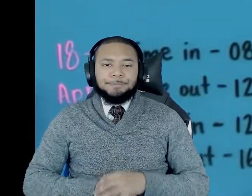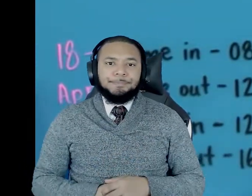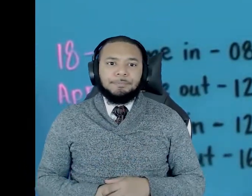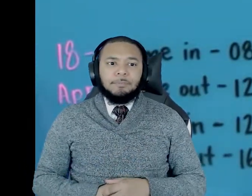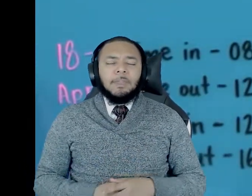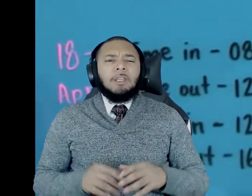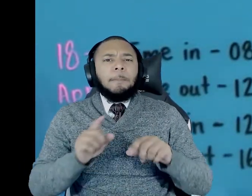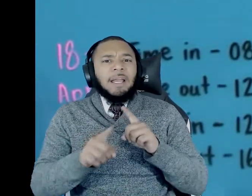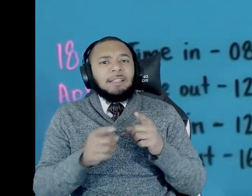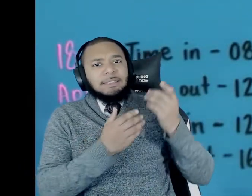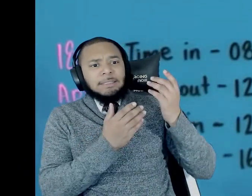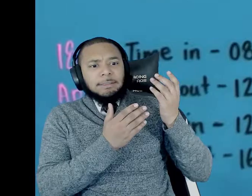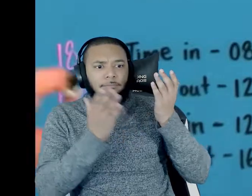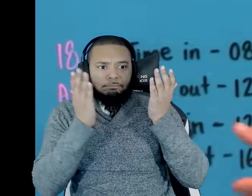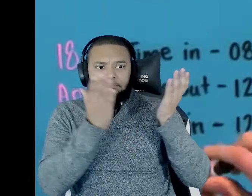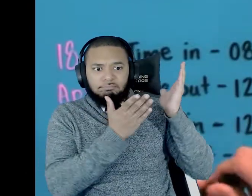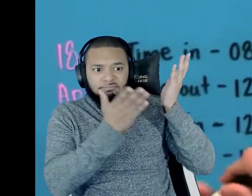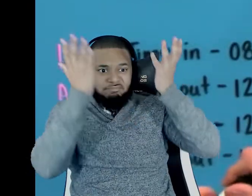like?